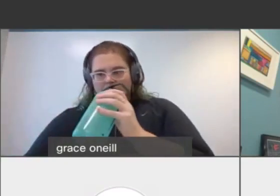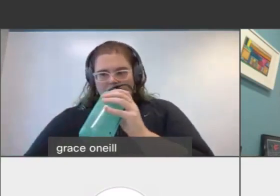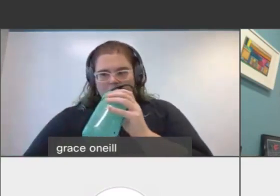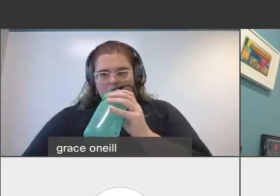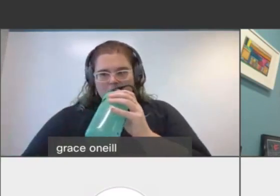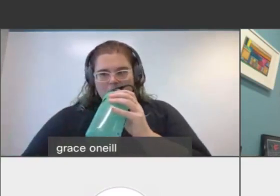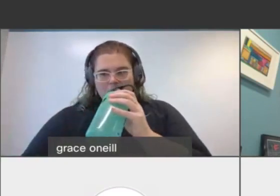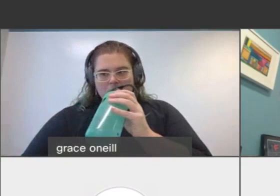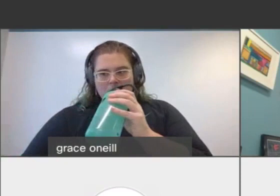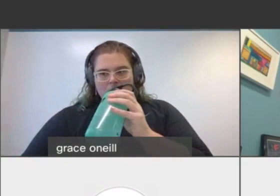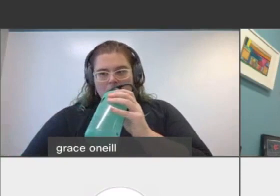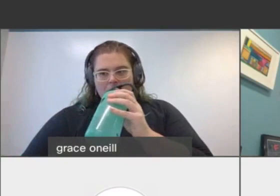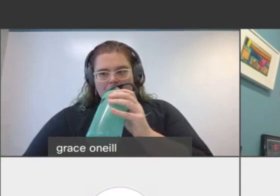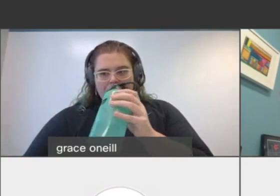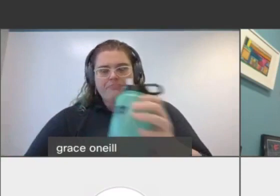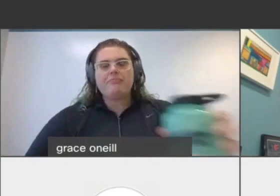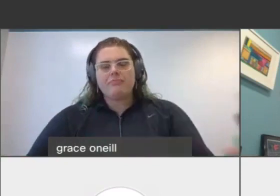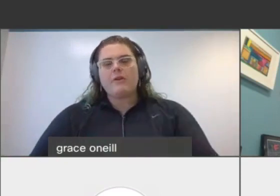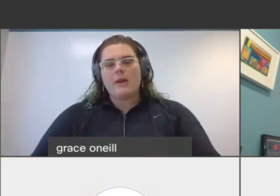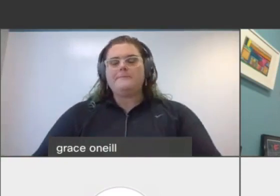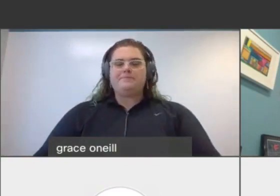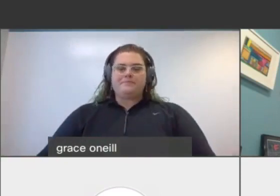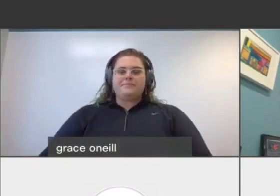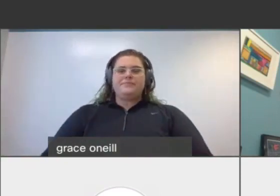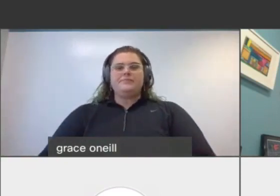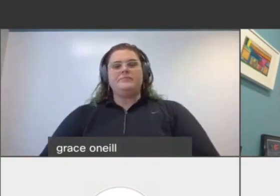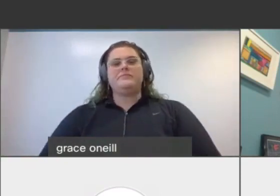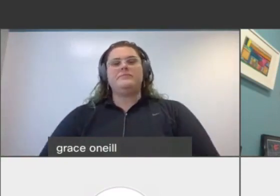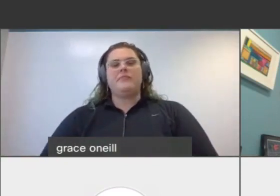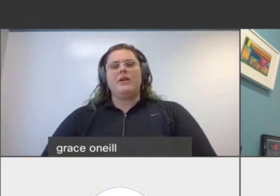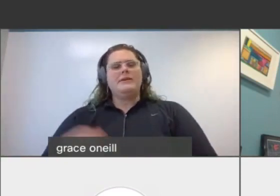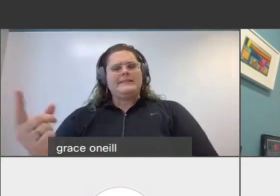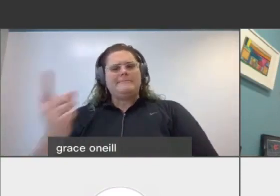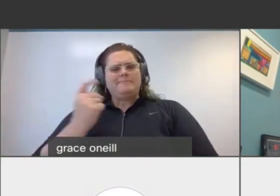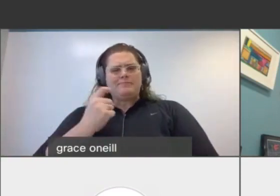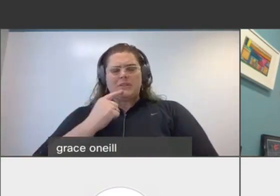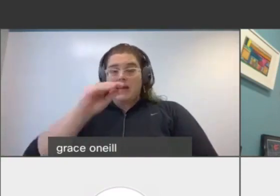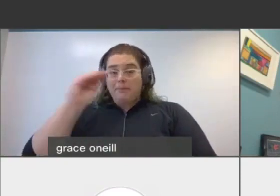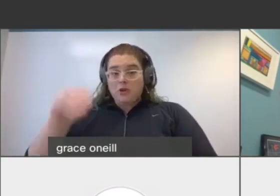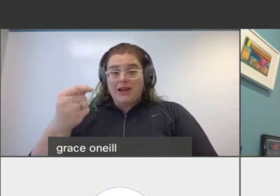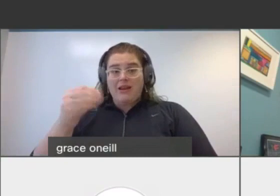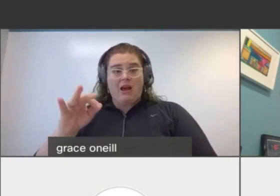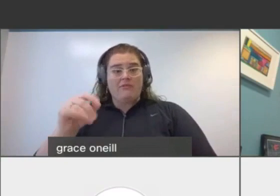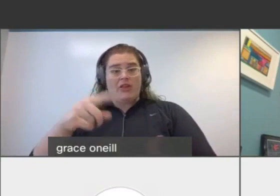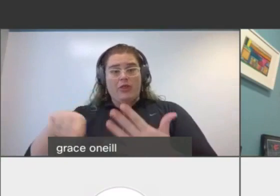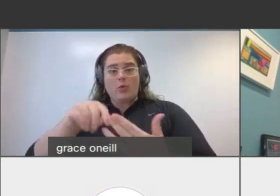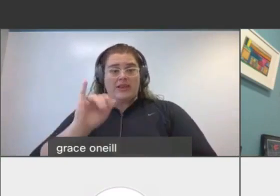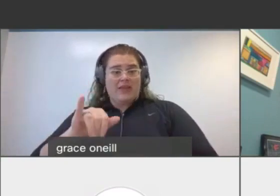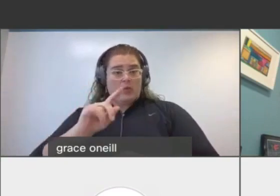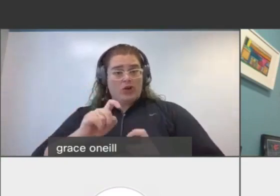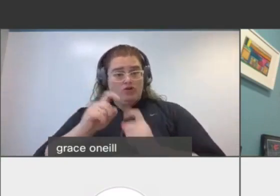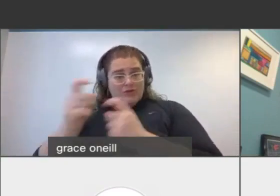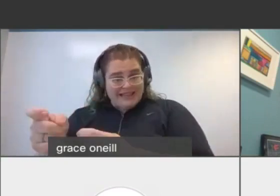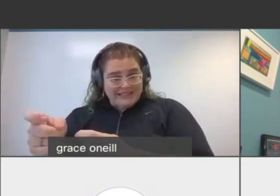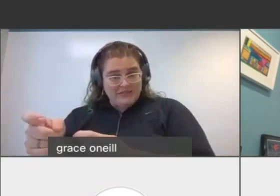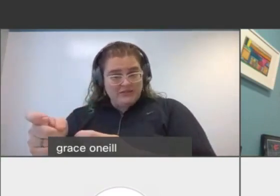So there's a question, what percentage of the exemption requests were granted? I don't know if they responded to that on Monday or